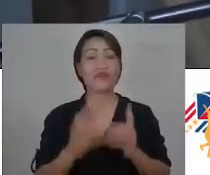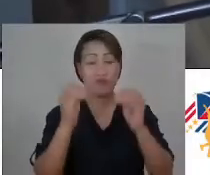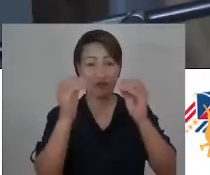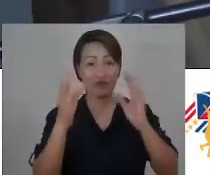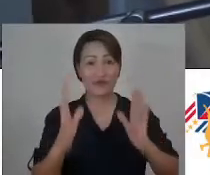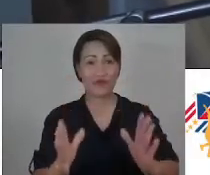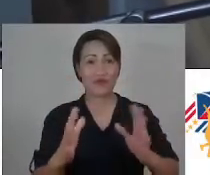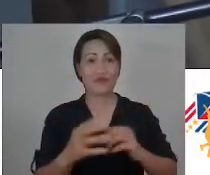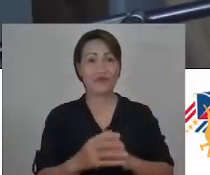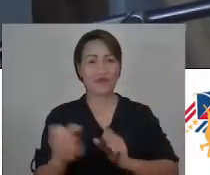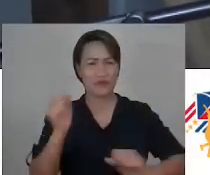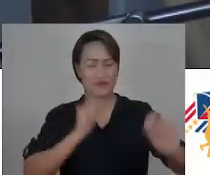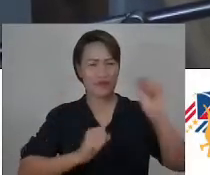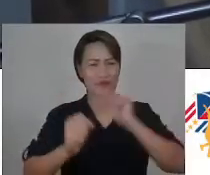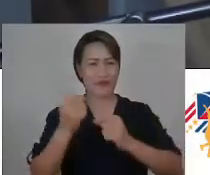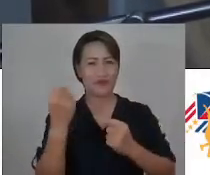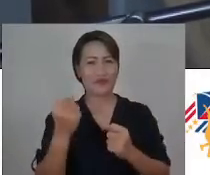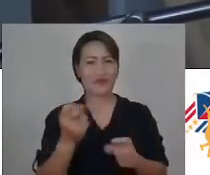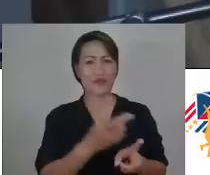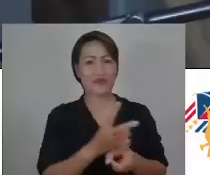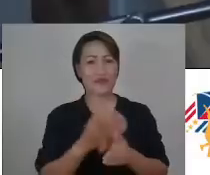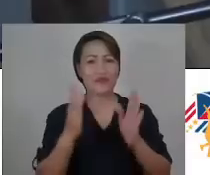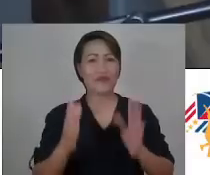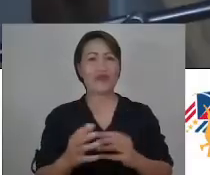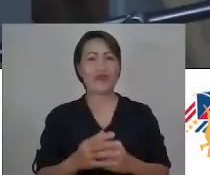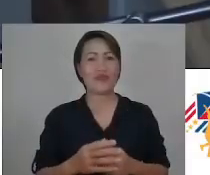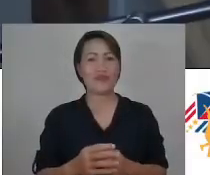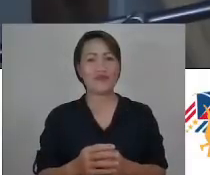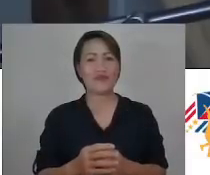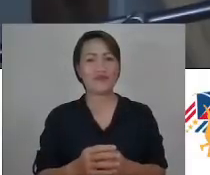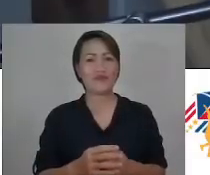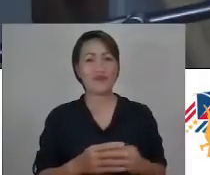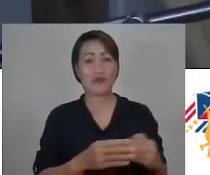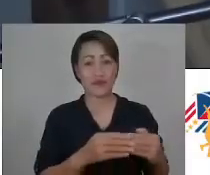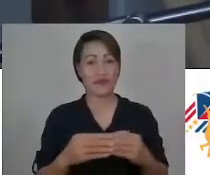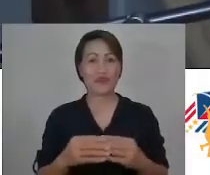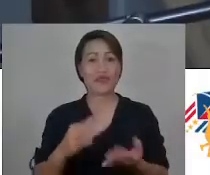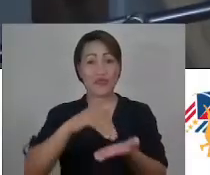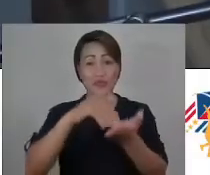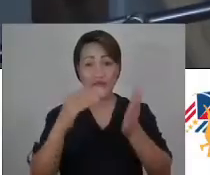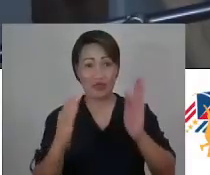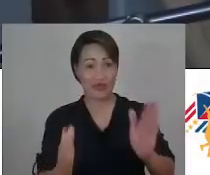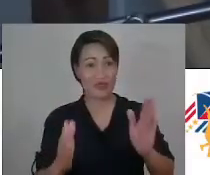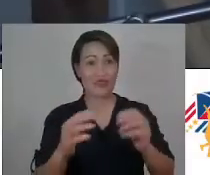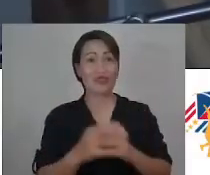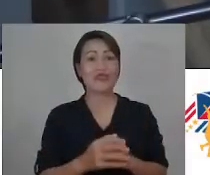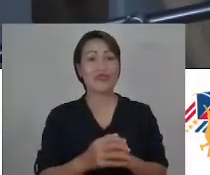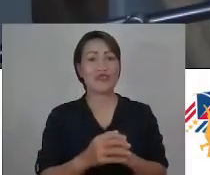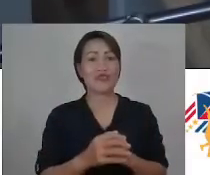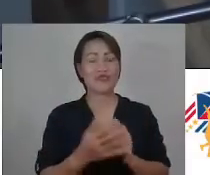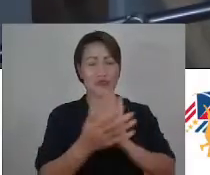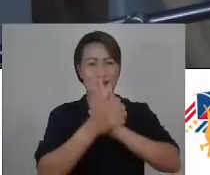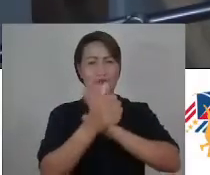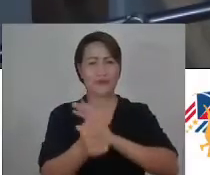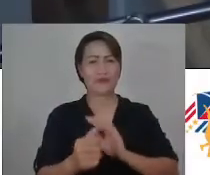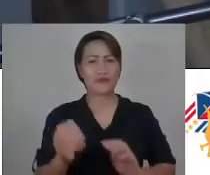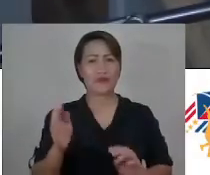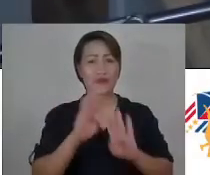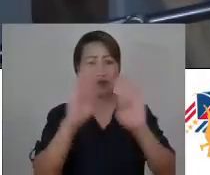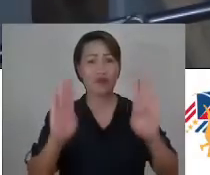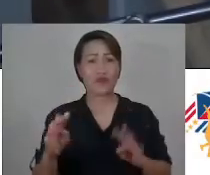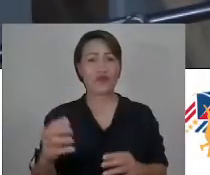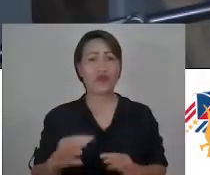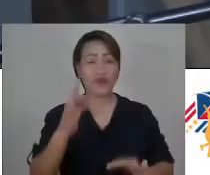science supervisors, coordinators, students, our esteemed board of judges, guests, ladies